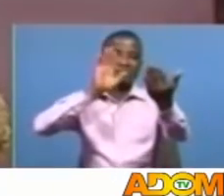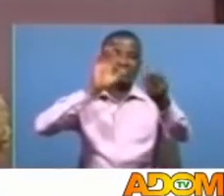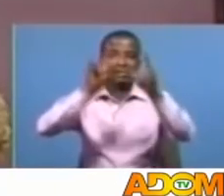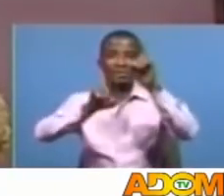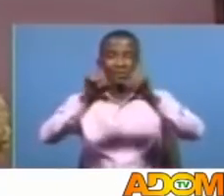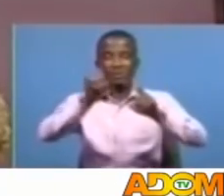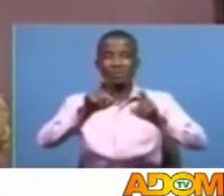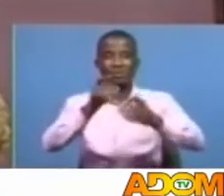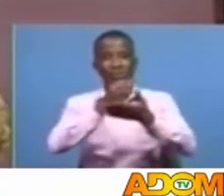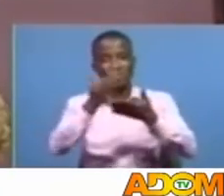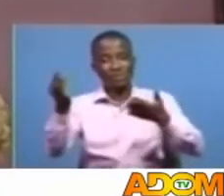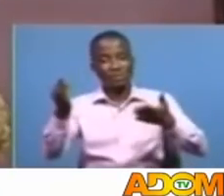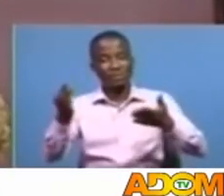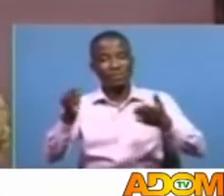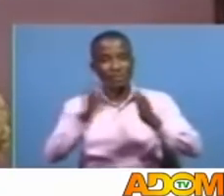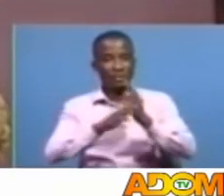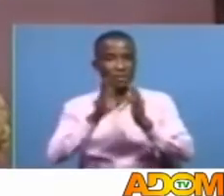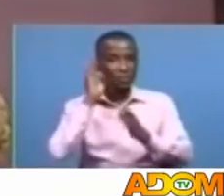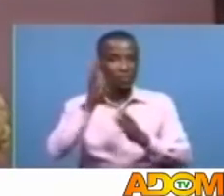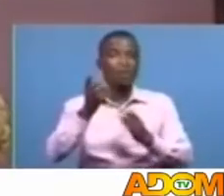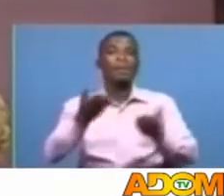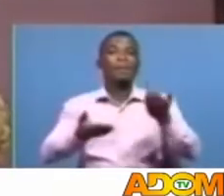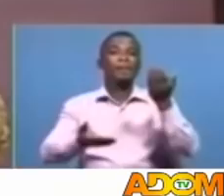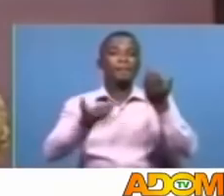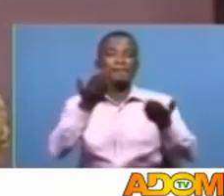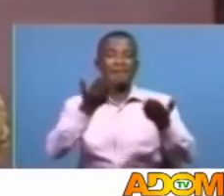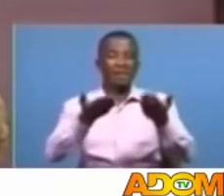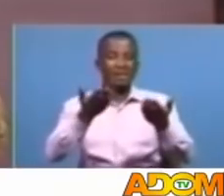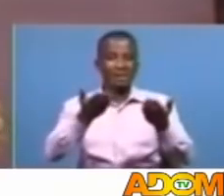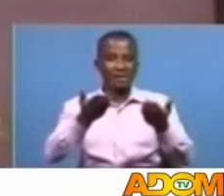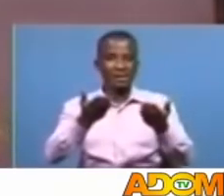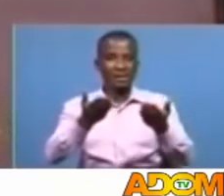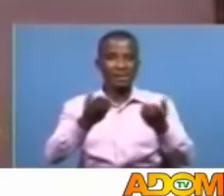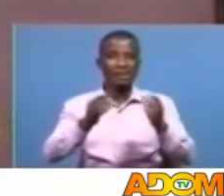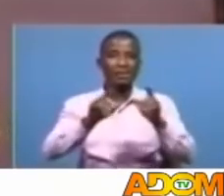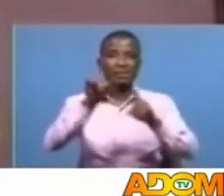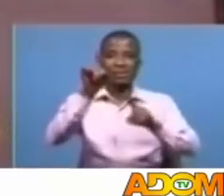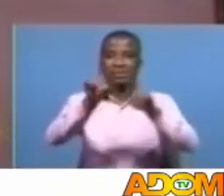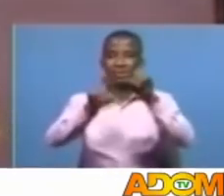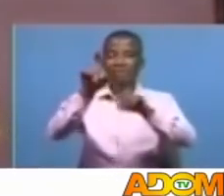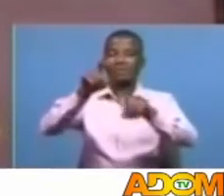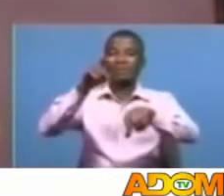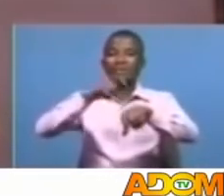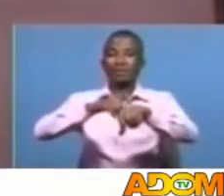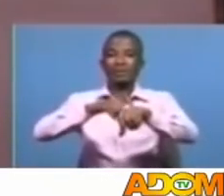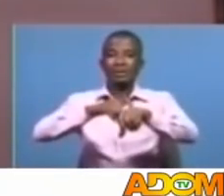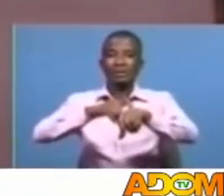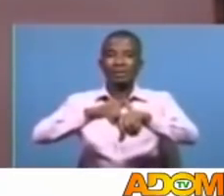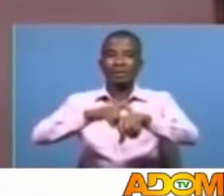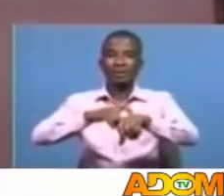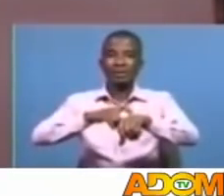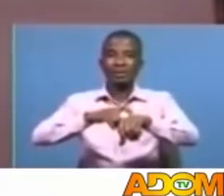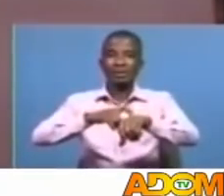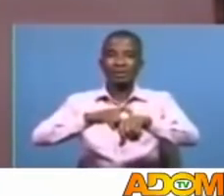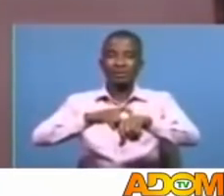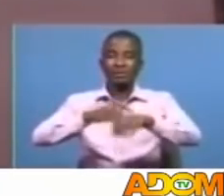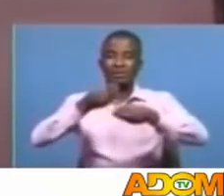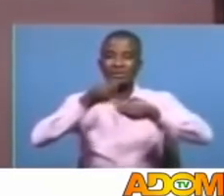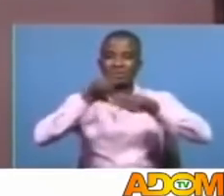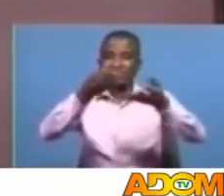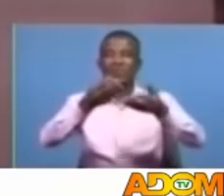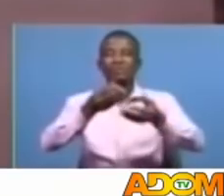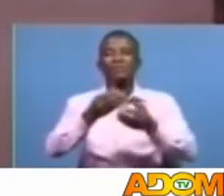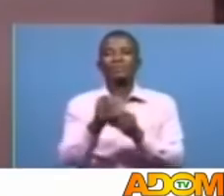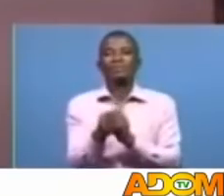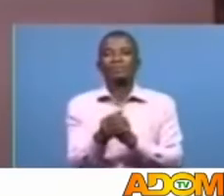matter, you may, during cross-examination, elicit the same information. That